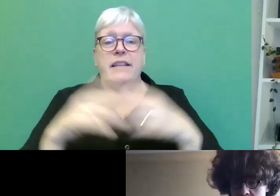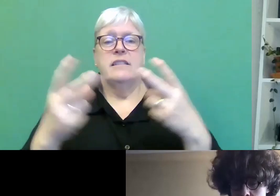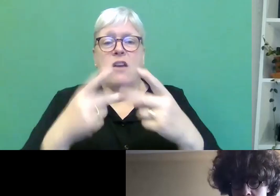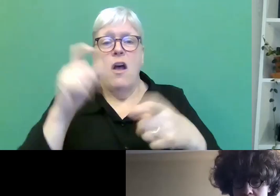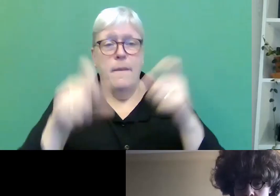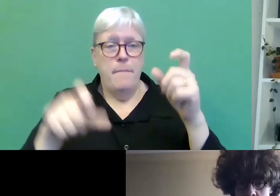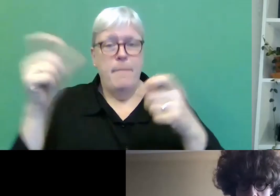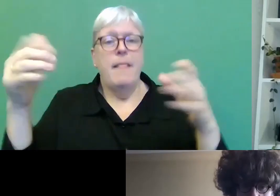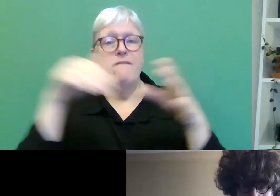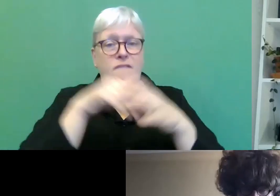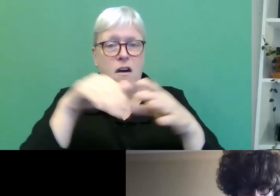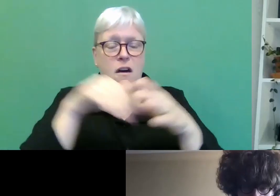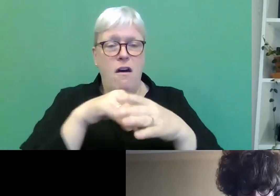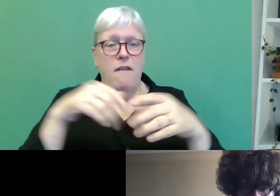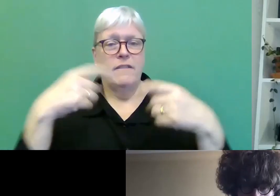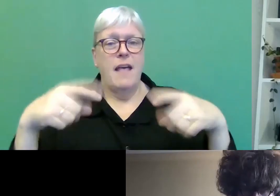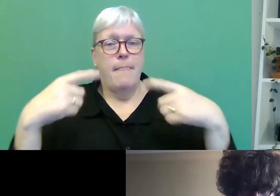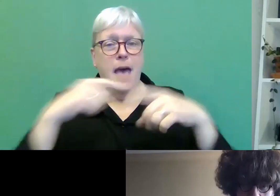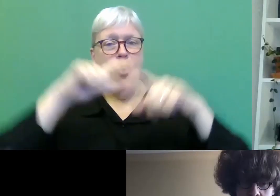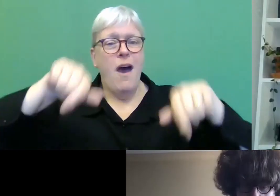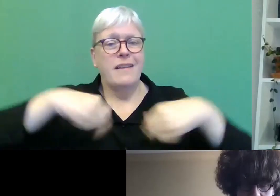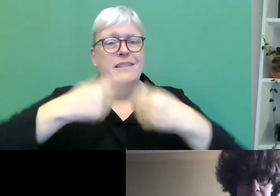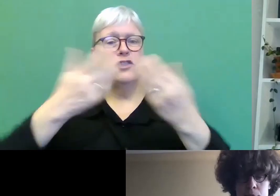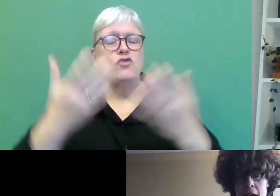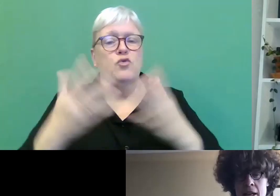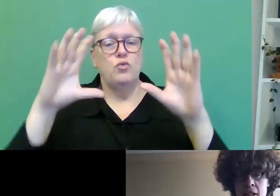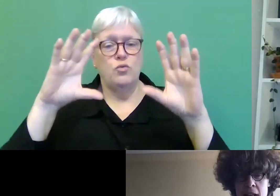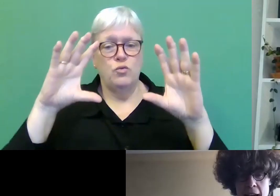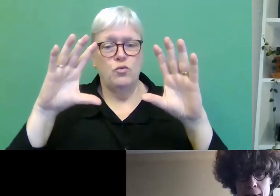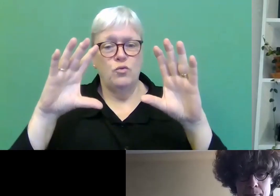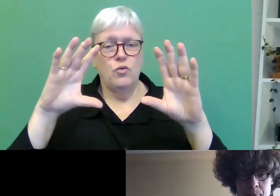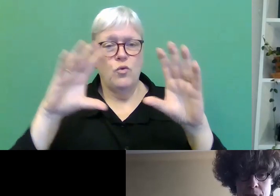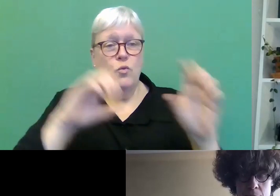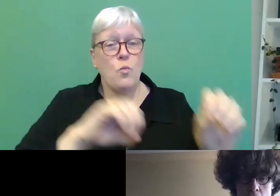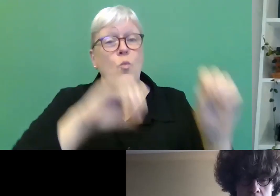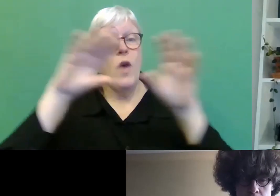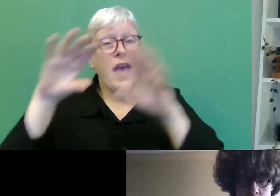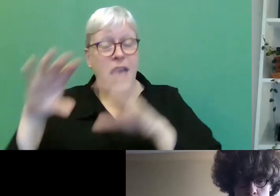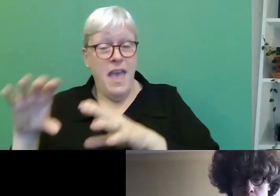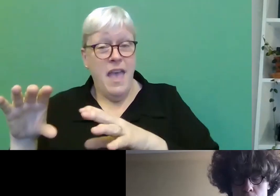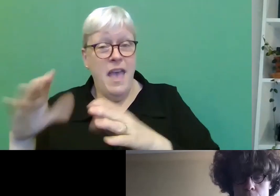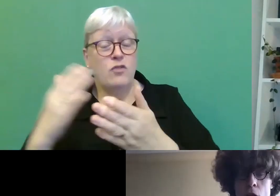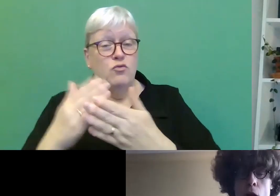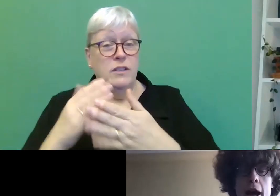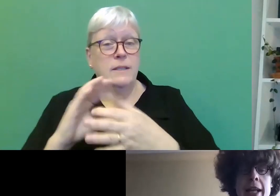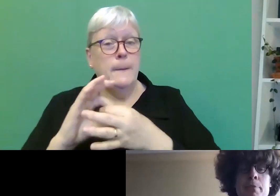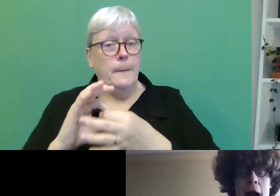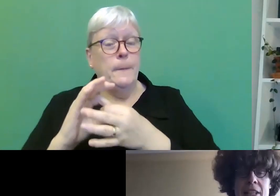of the midst of that and put us in these really intimate environments where we were